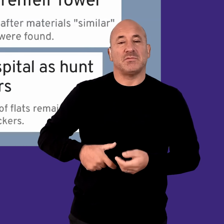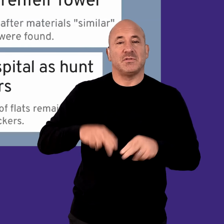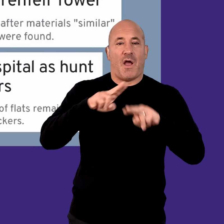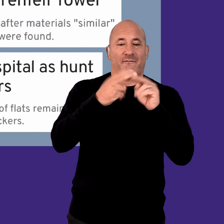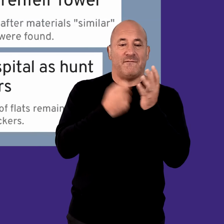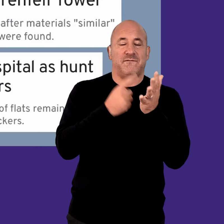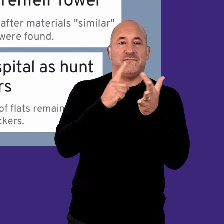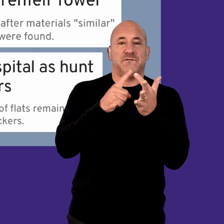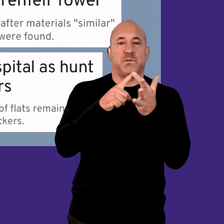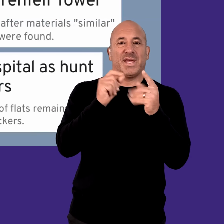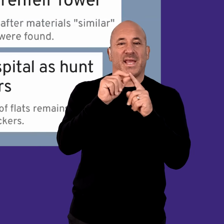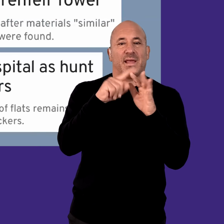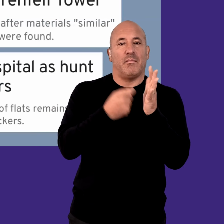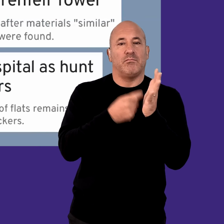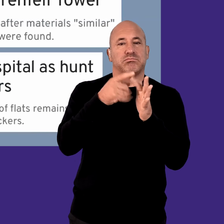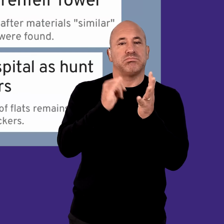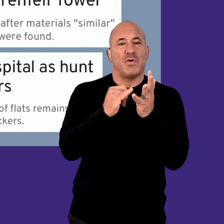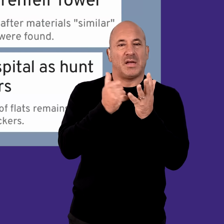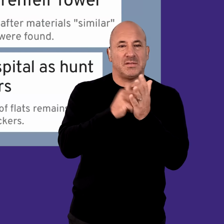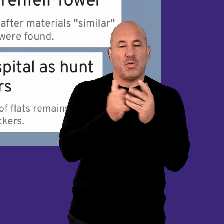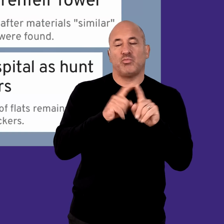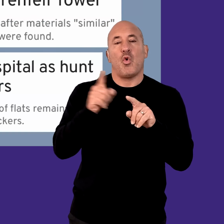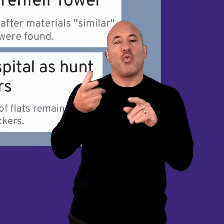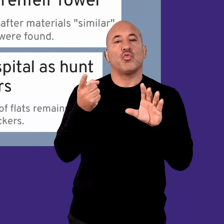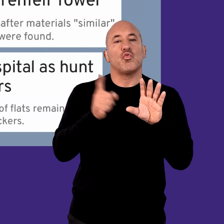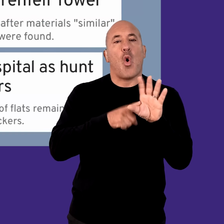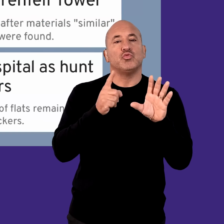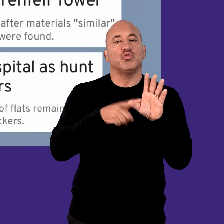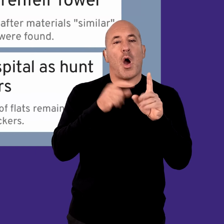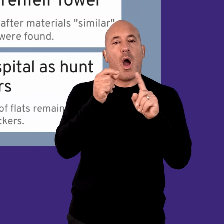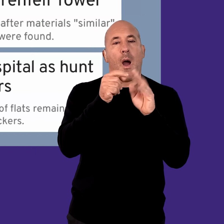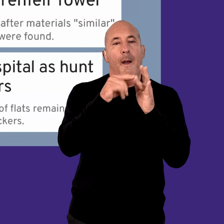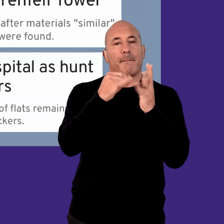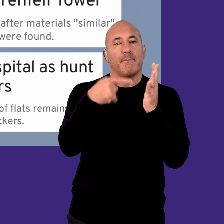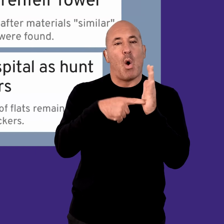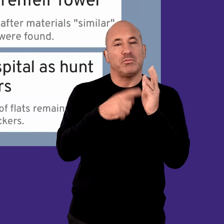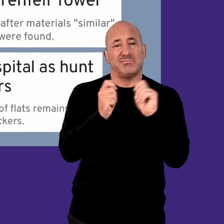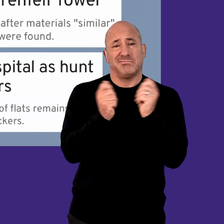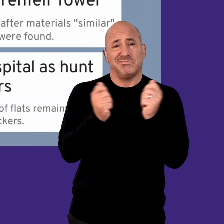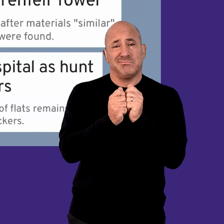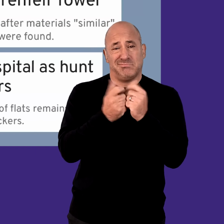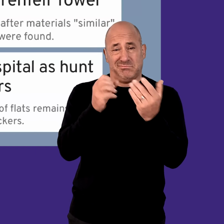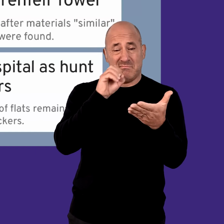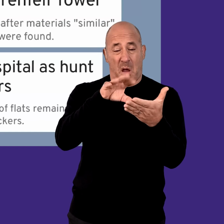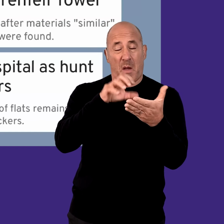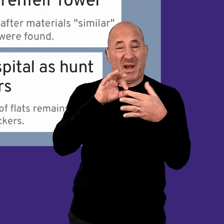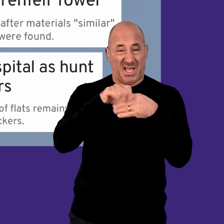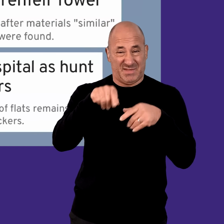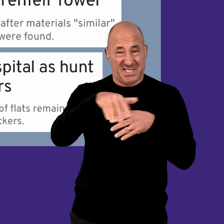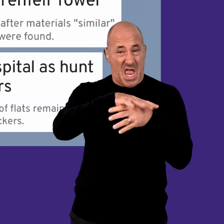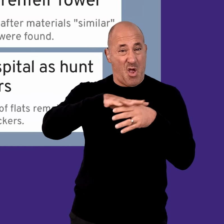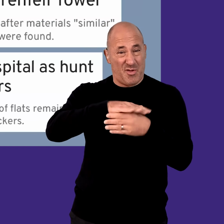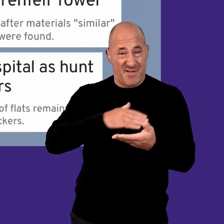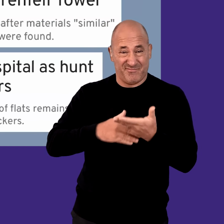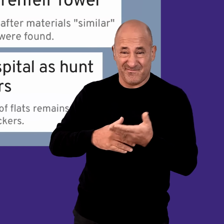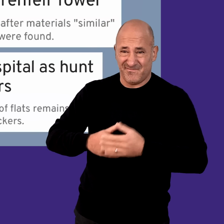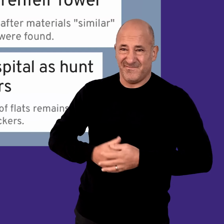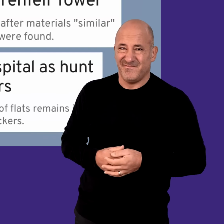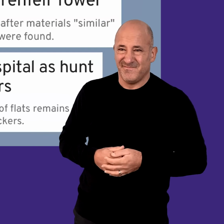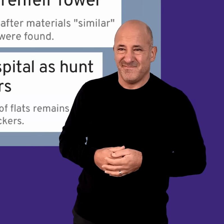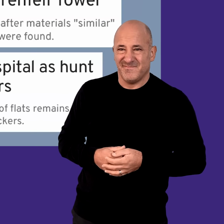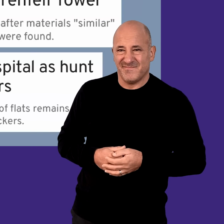Not helped by the local media. So Doncaster Free Press and the